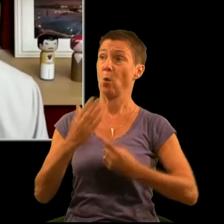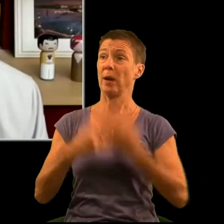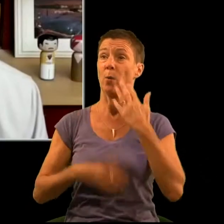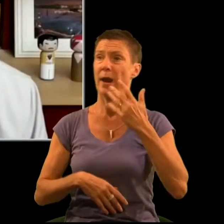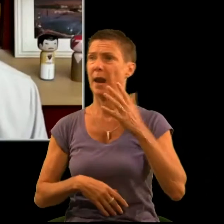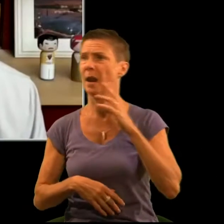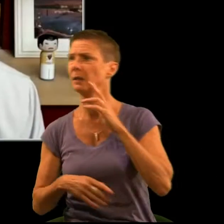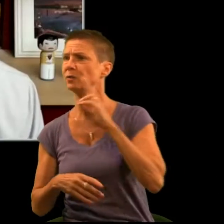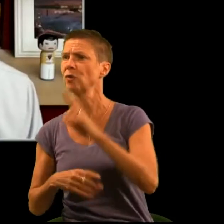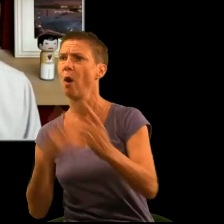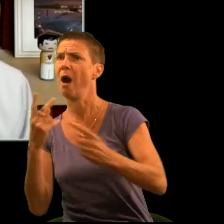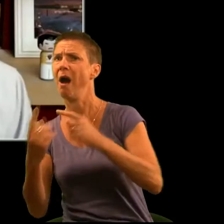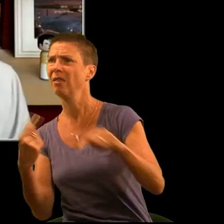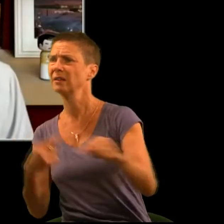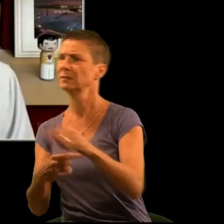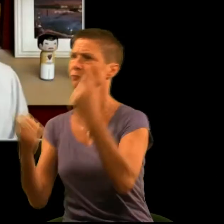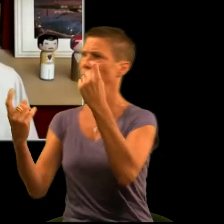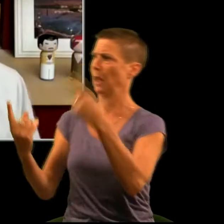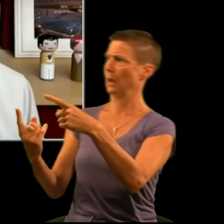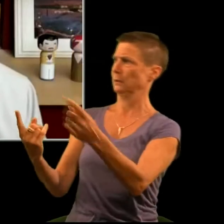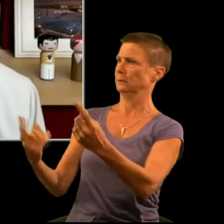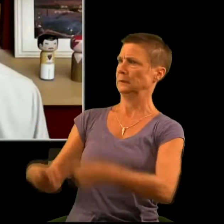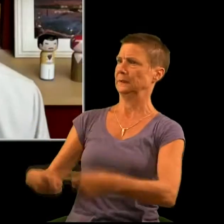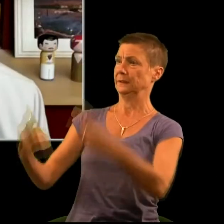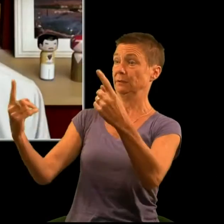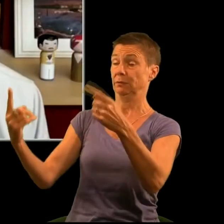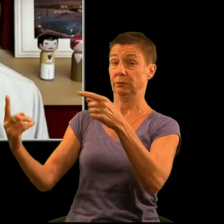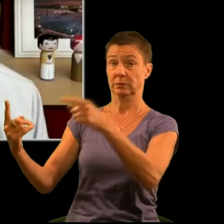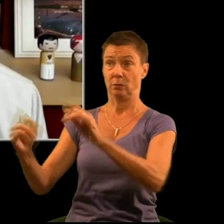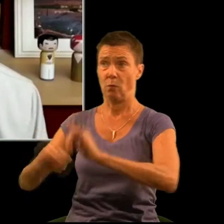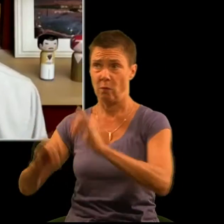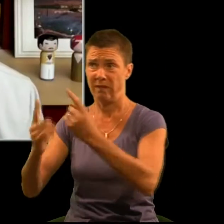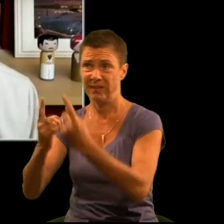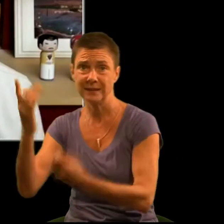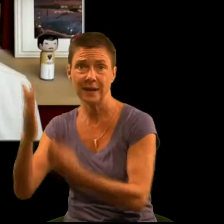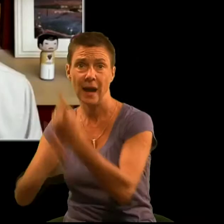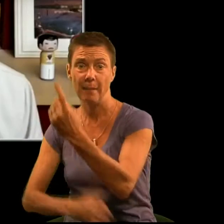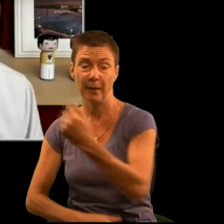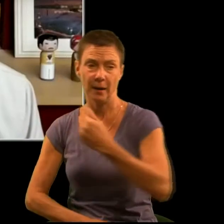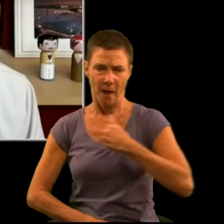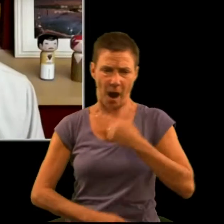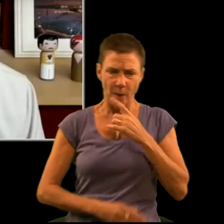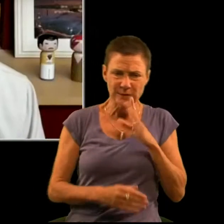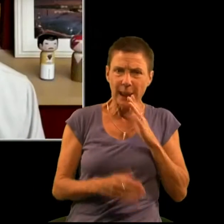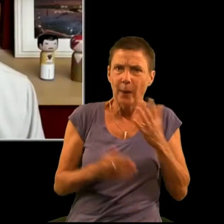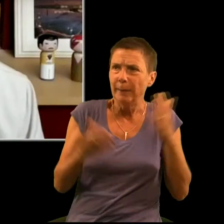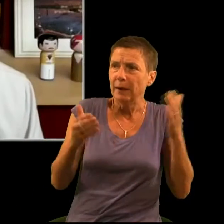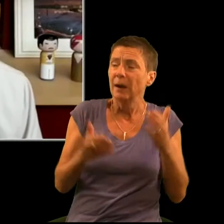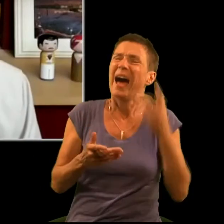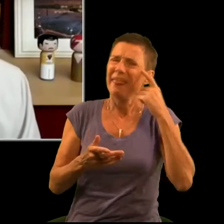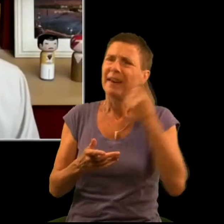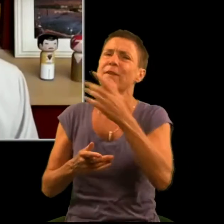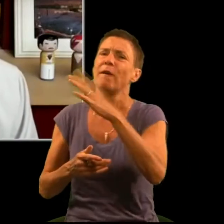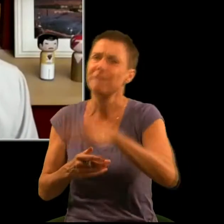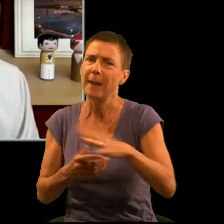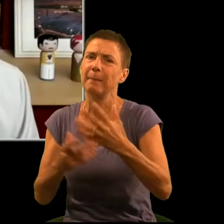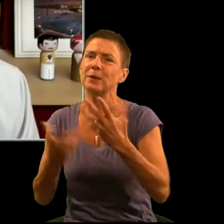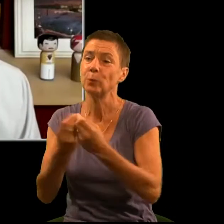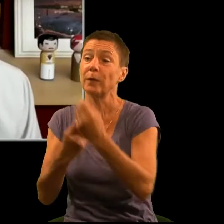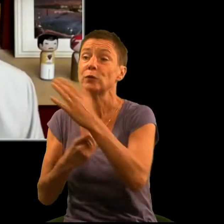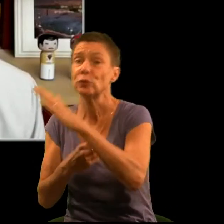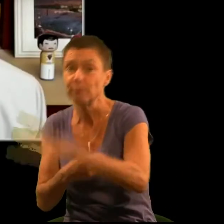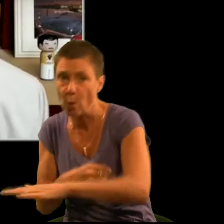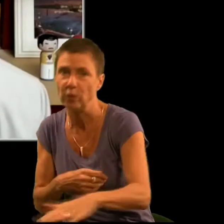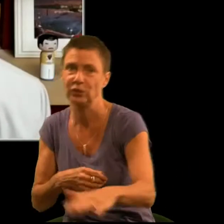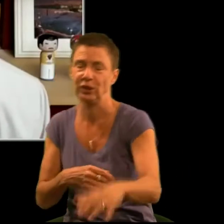outside into the world, I realized, there's something really unusual and terrible happening. But I think if you have small kids, it was